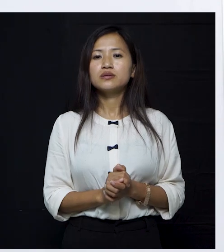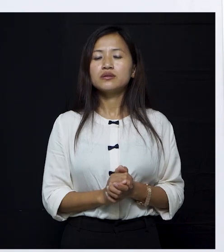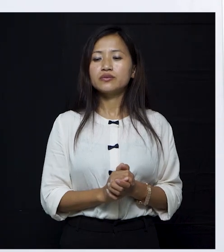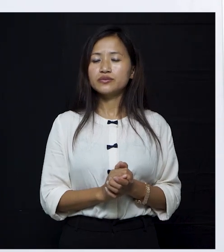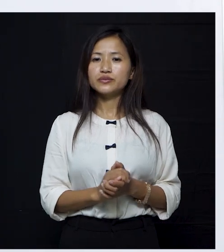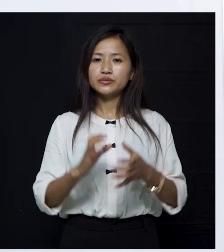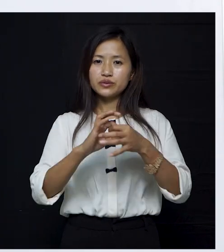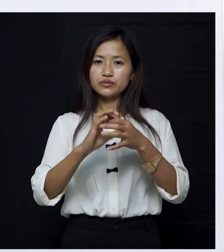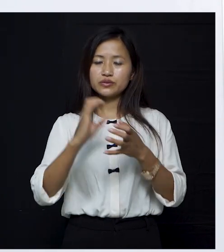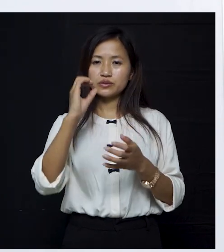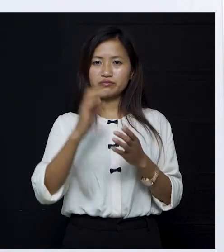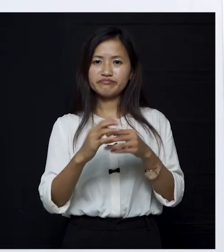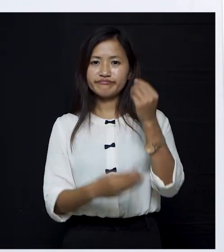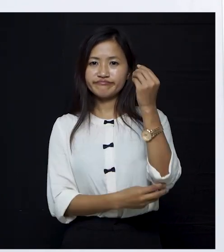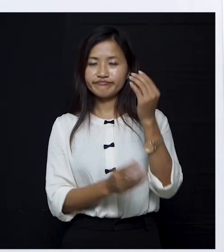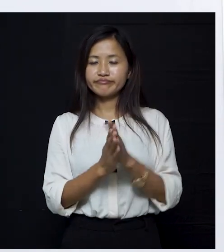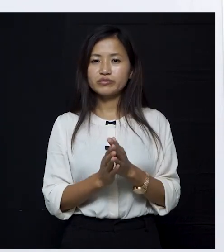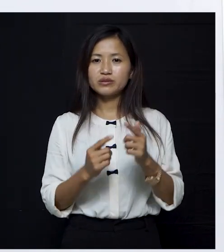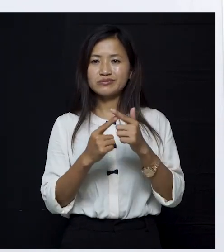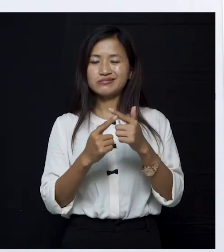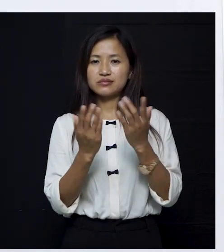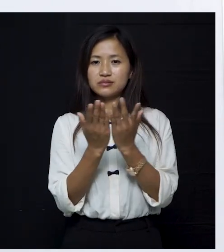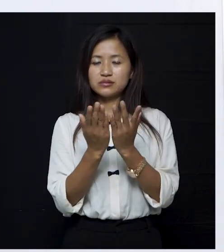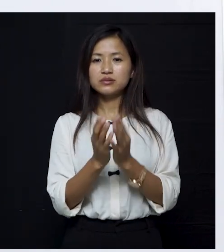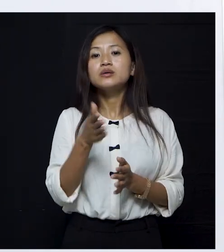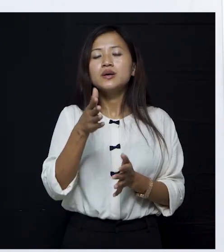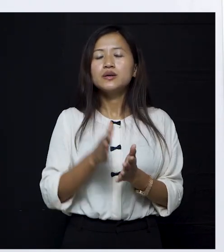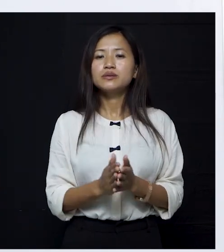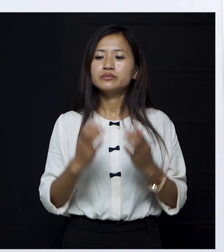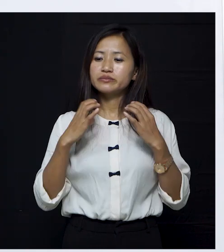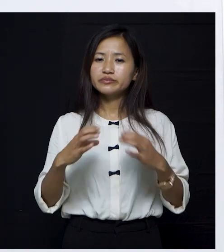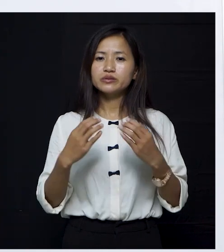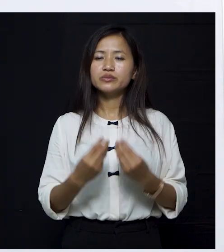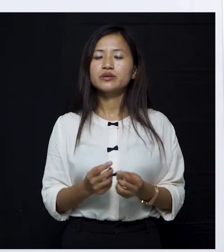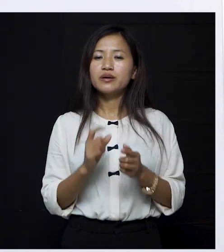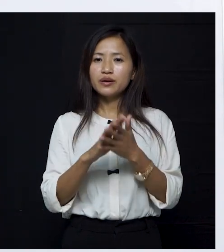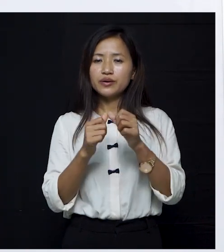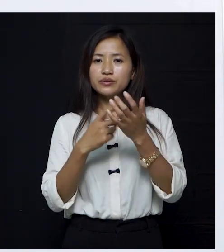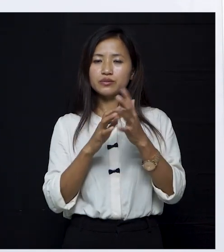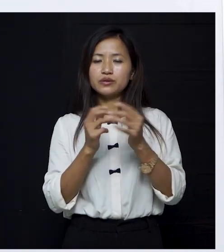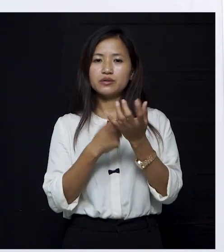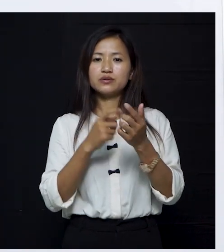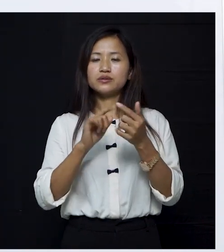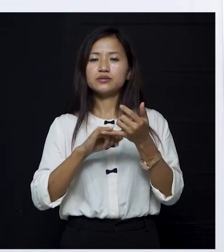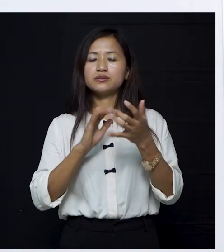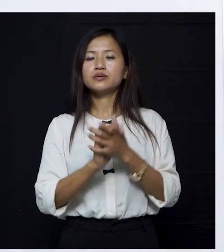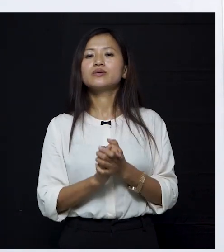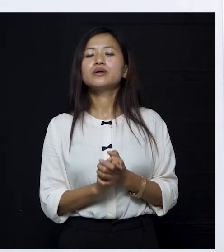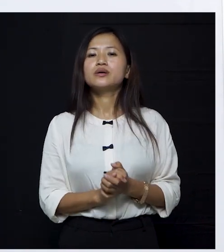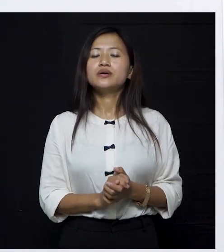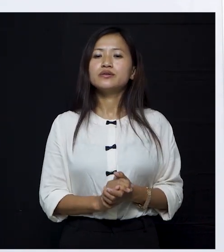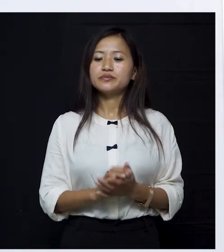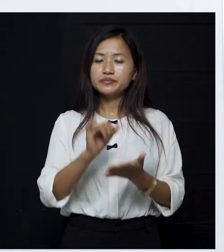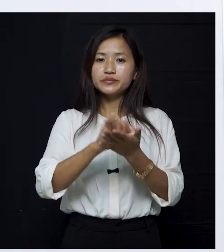the consumers. So we consumers, we need to be aware of that, and we need to make sure, we need to